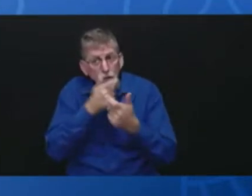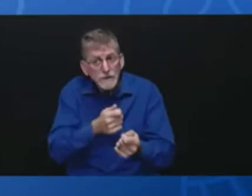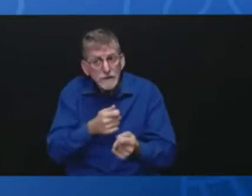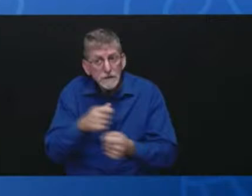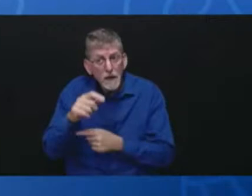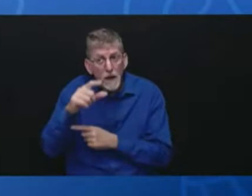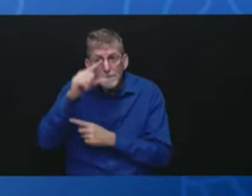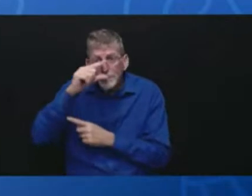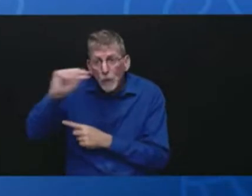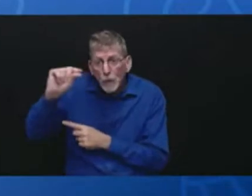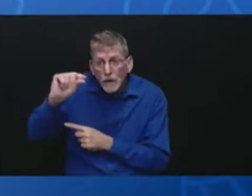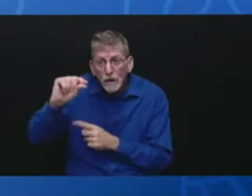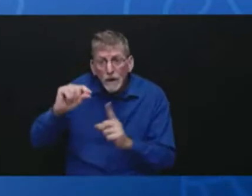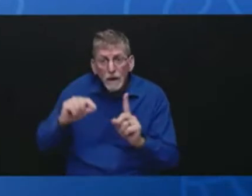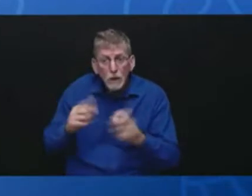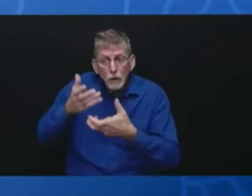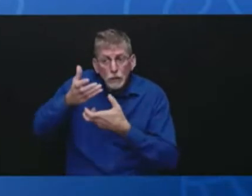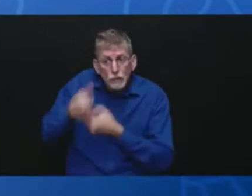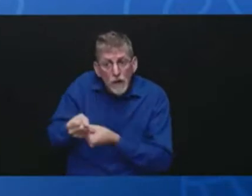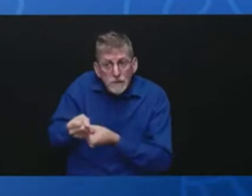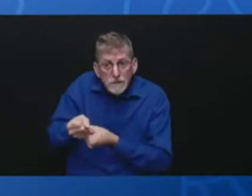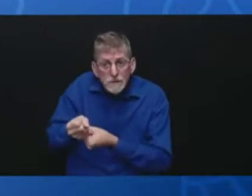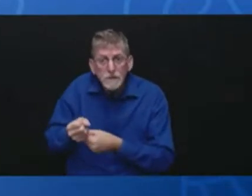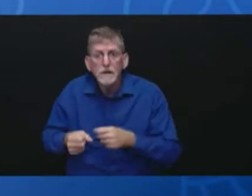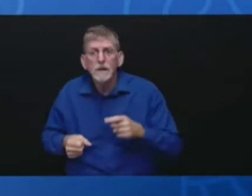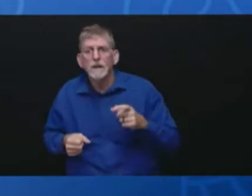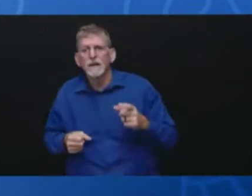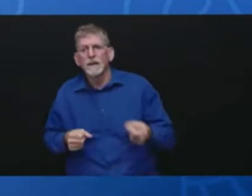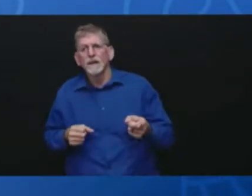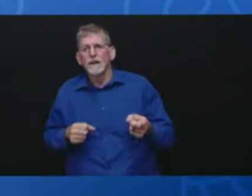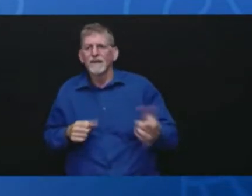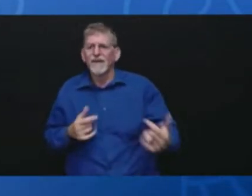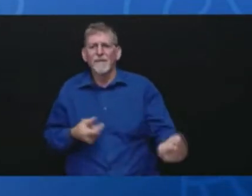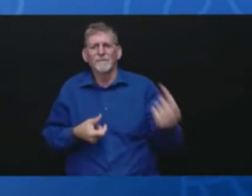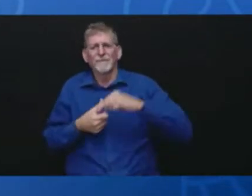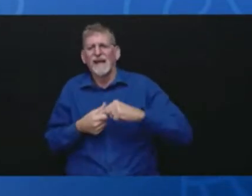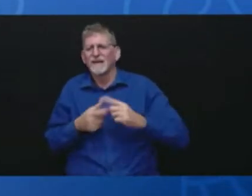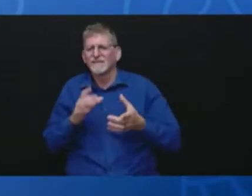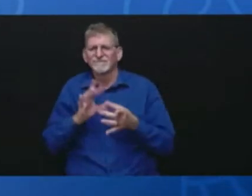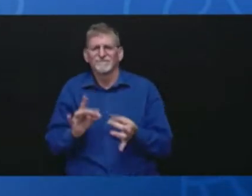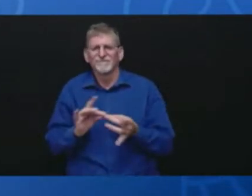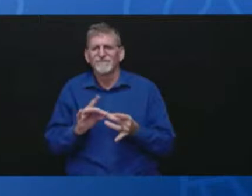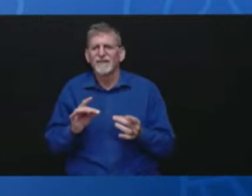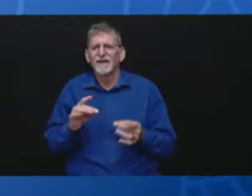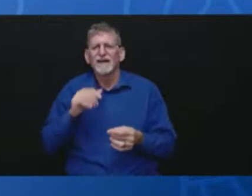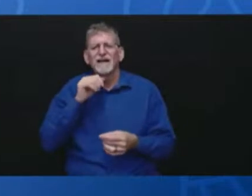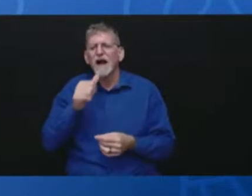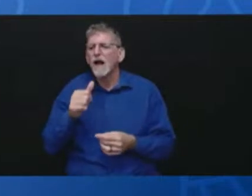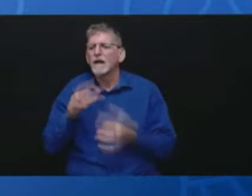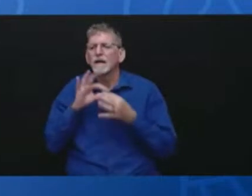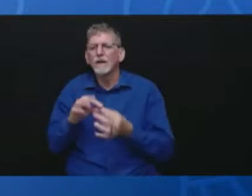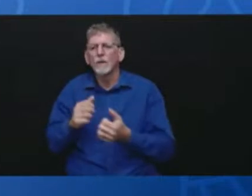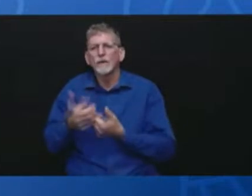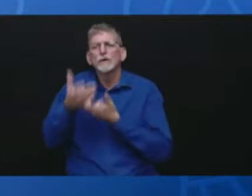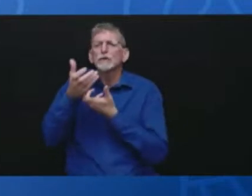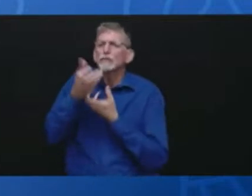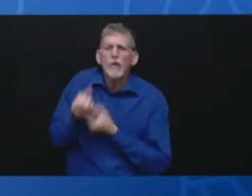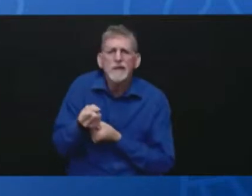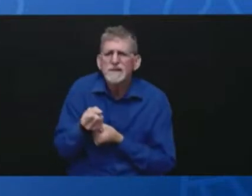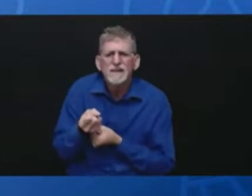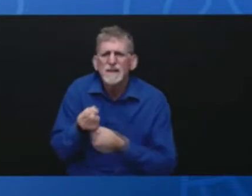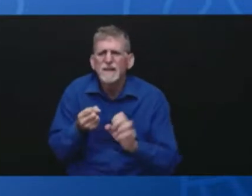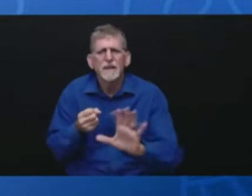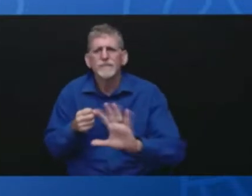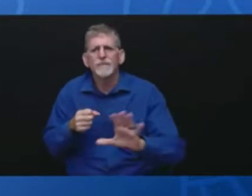just go back to his point when asked about that, this isn't about trust or if, who